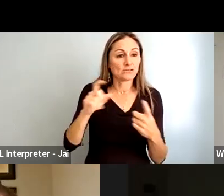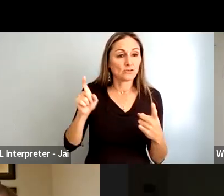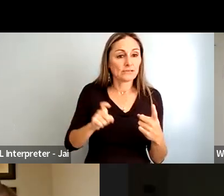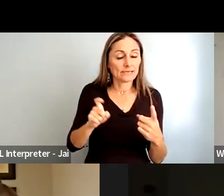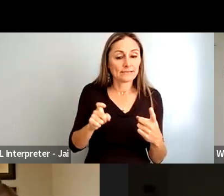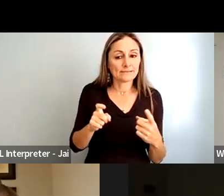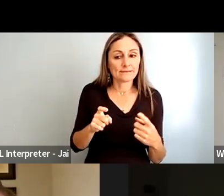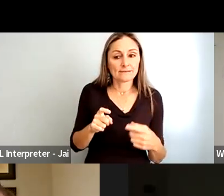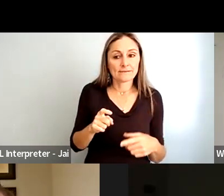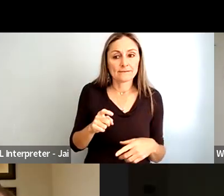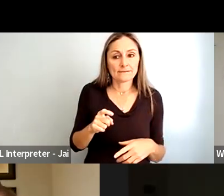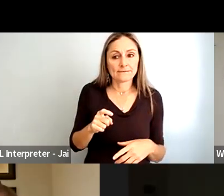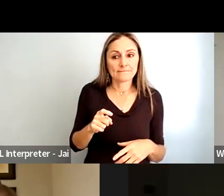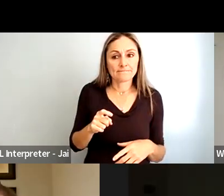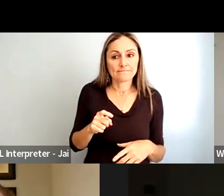really